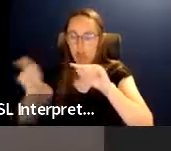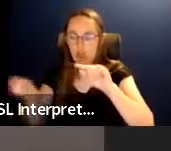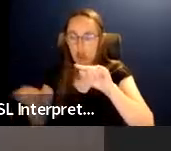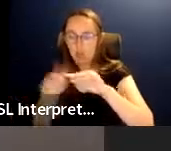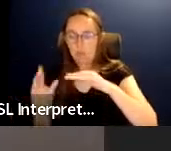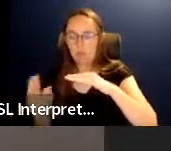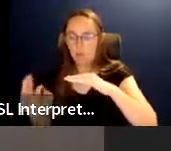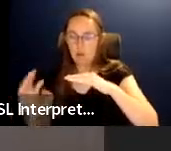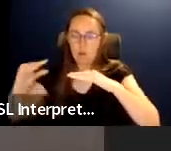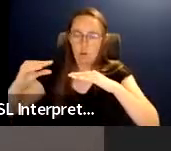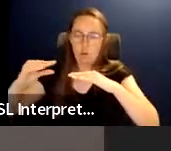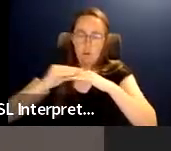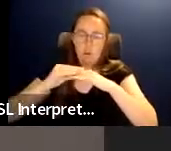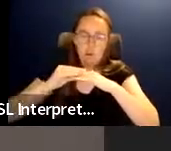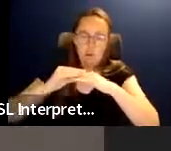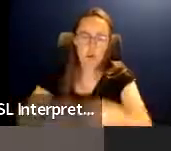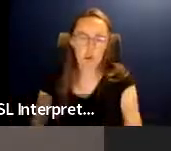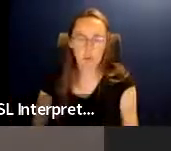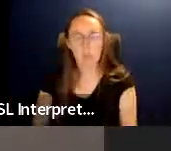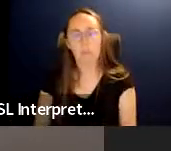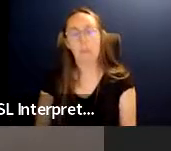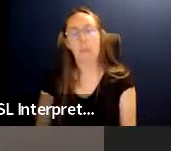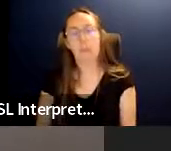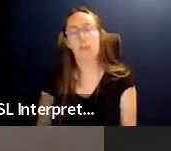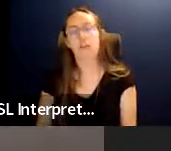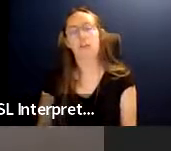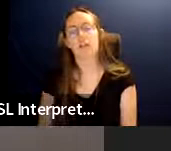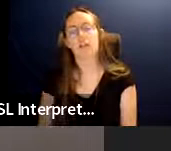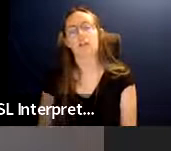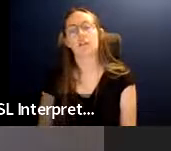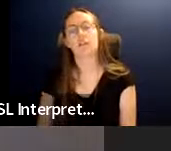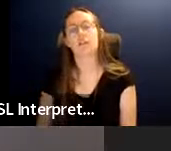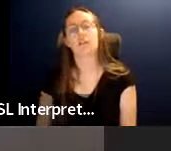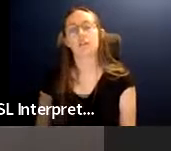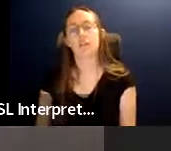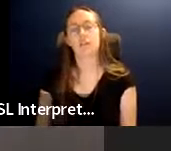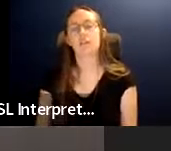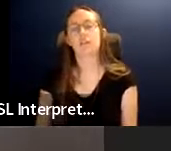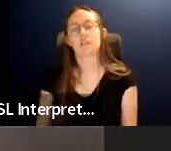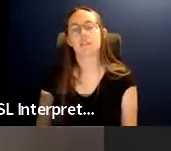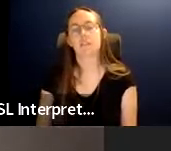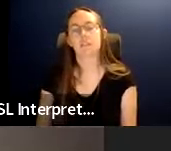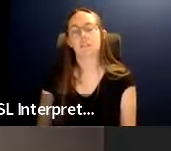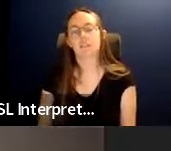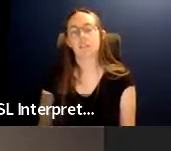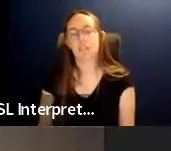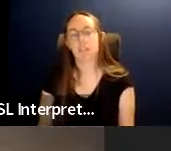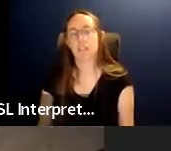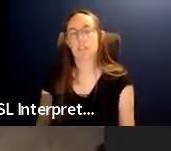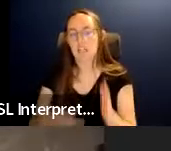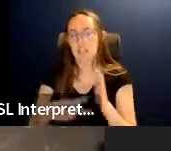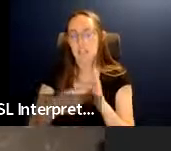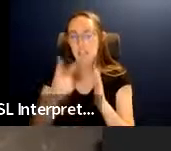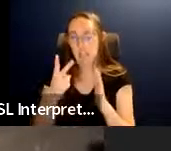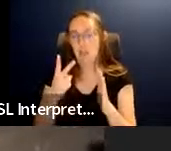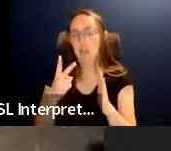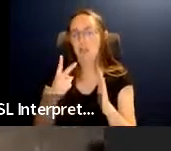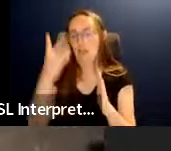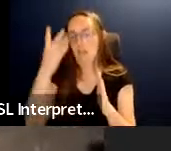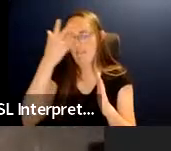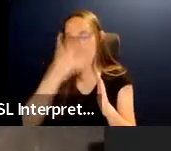I'm going to pull that off. This is a double-faced loop material. And now we're